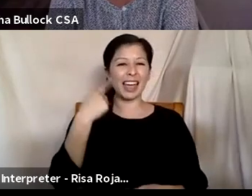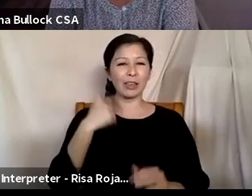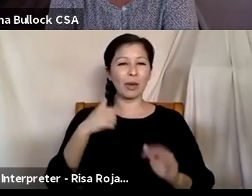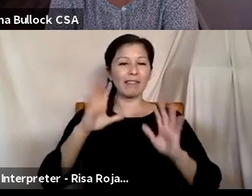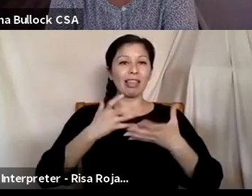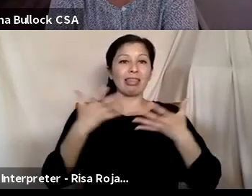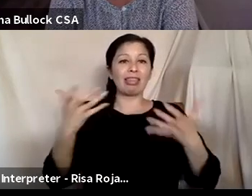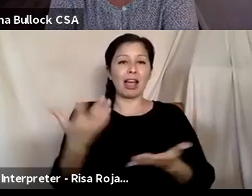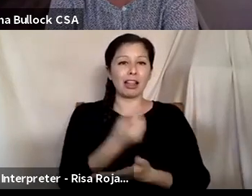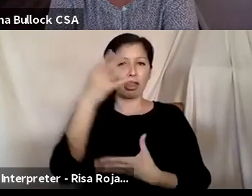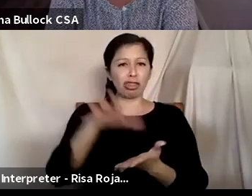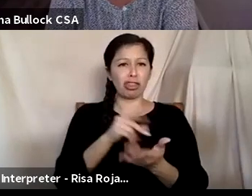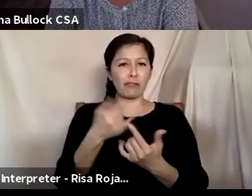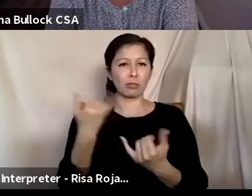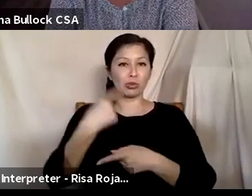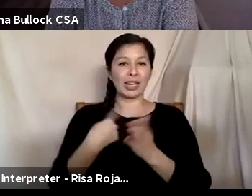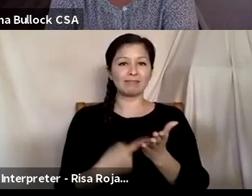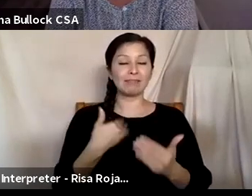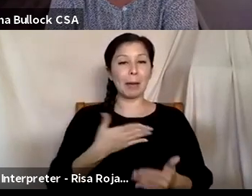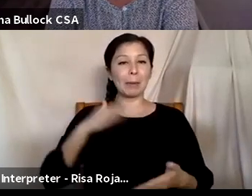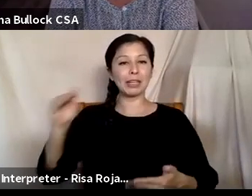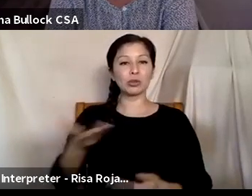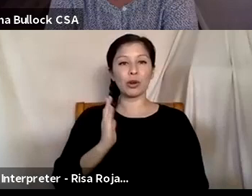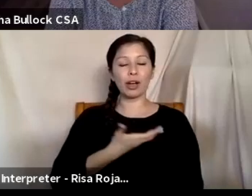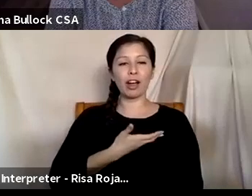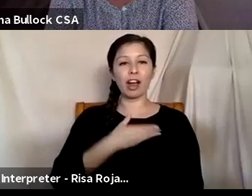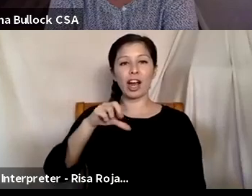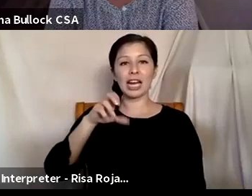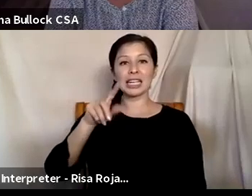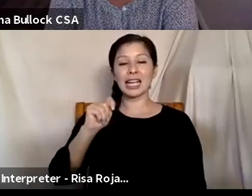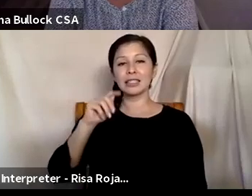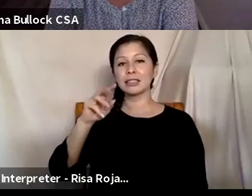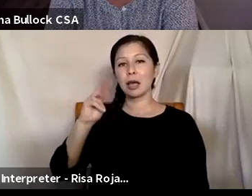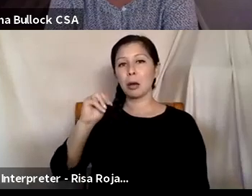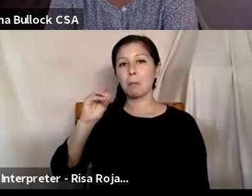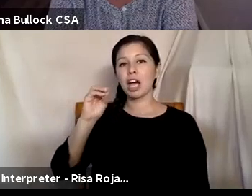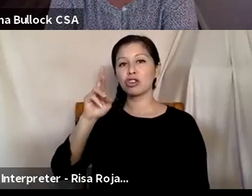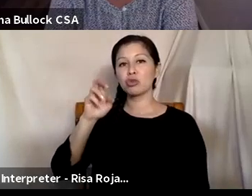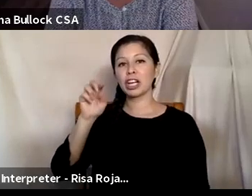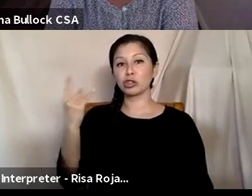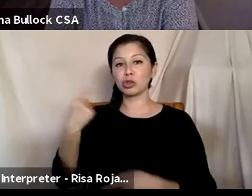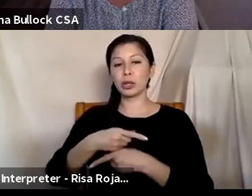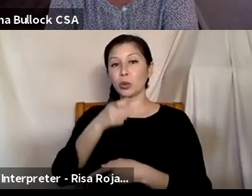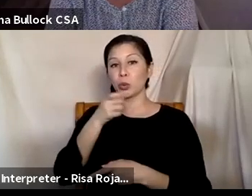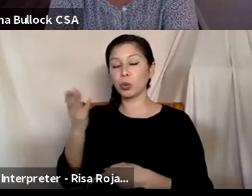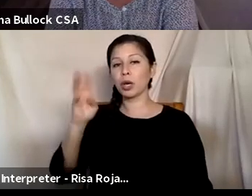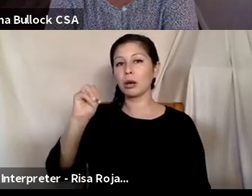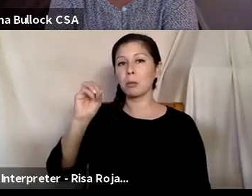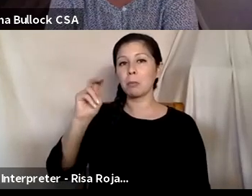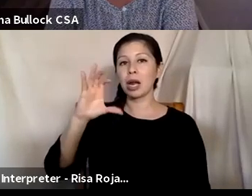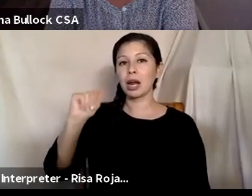lot to learn from today's discussion. I'm happy to introduce our guest moderator today. We have with us Monika